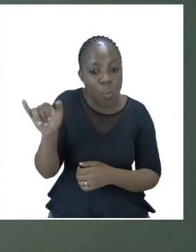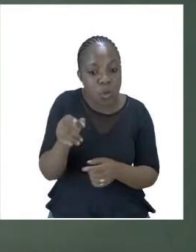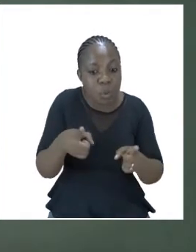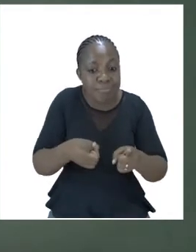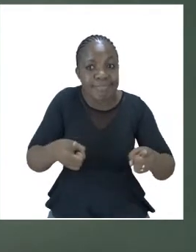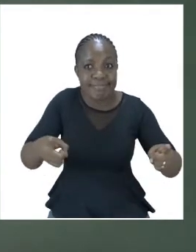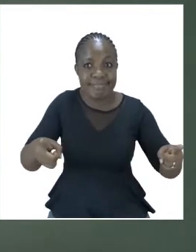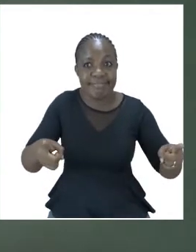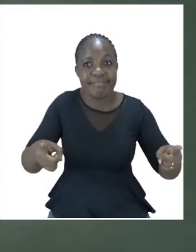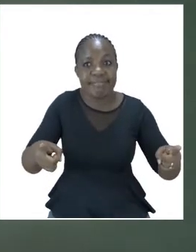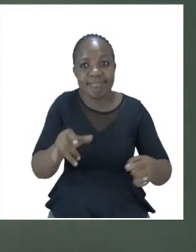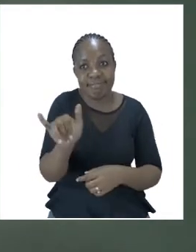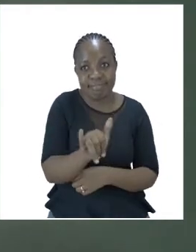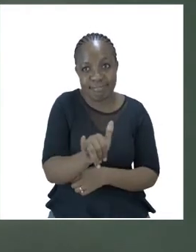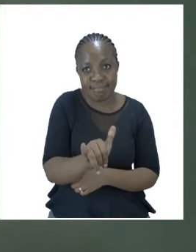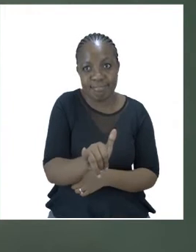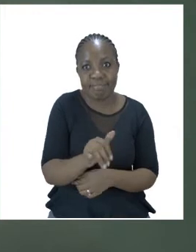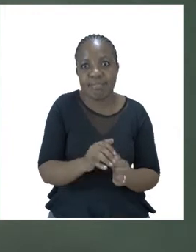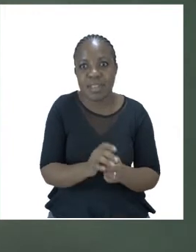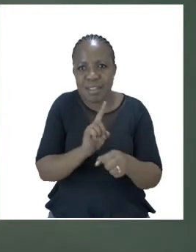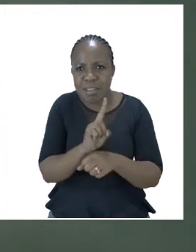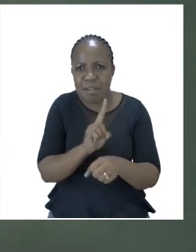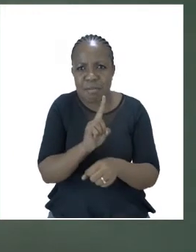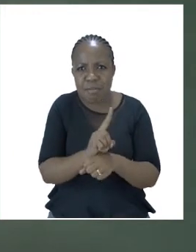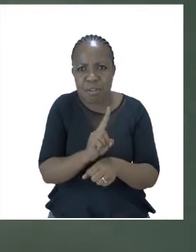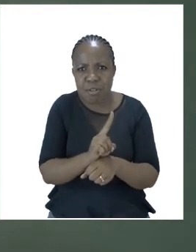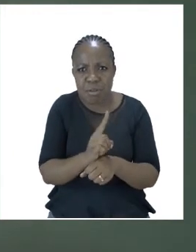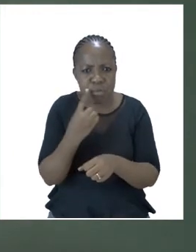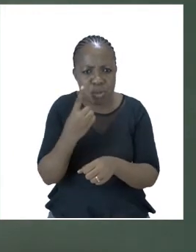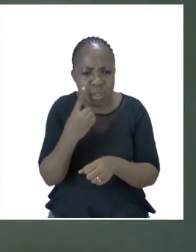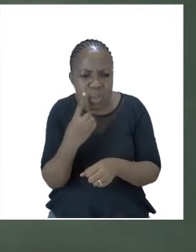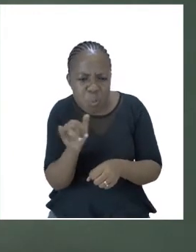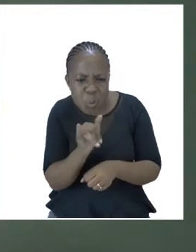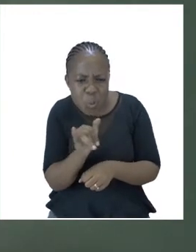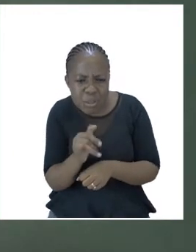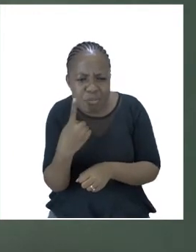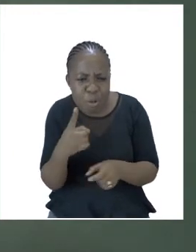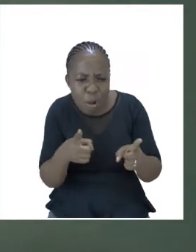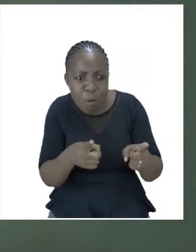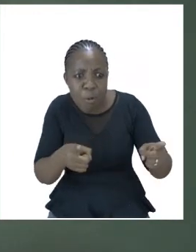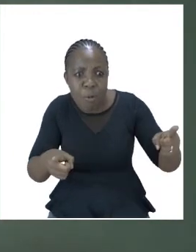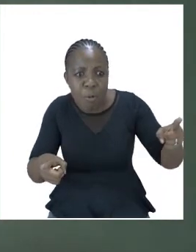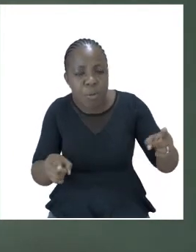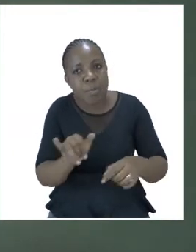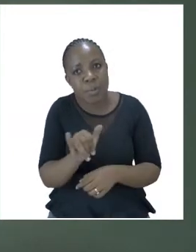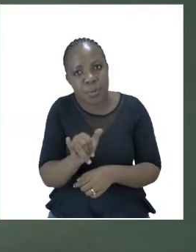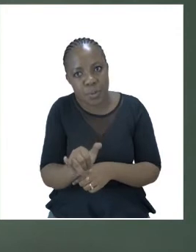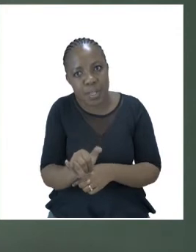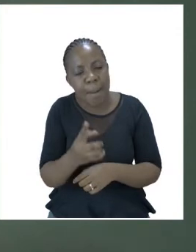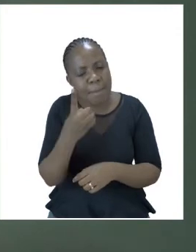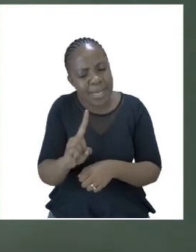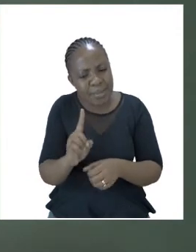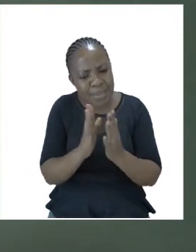Now we have first the long ones. We can see them, but we want to start with the shortest because